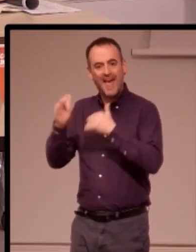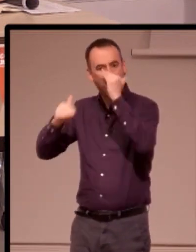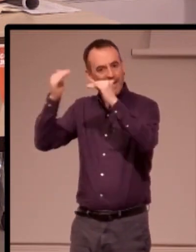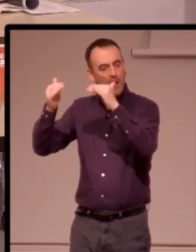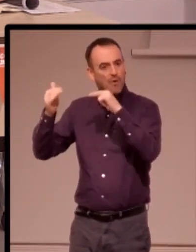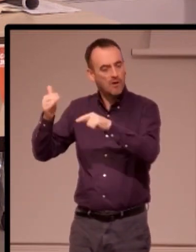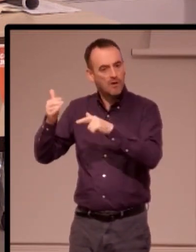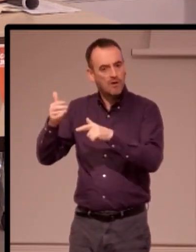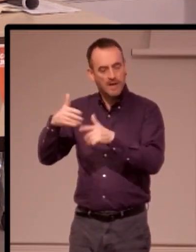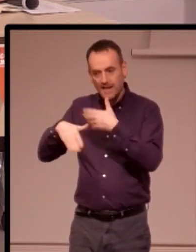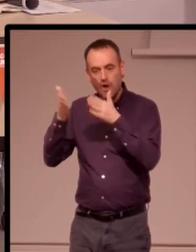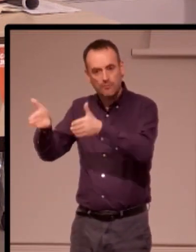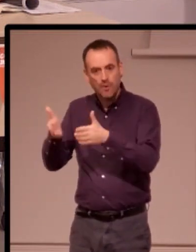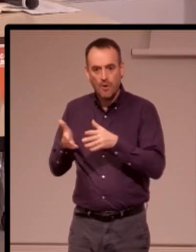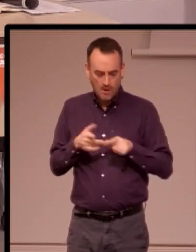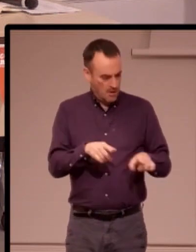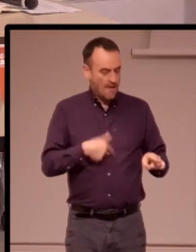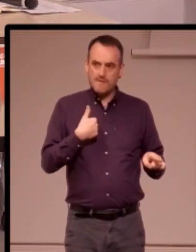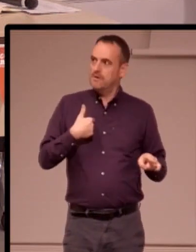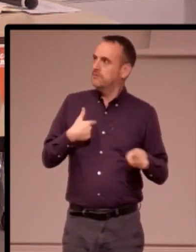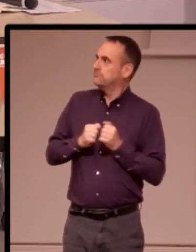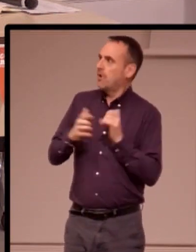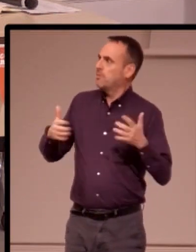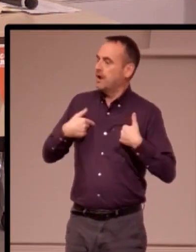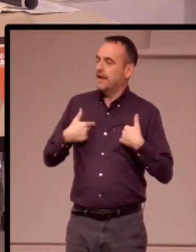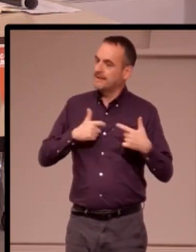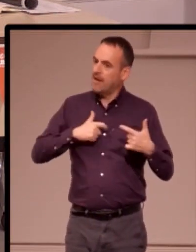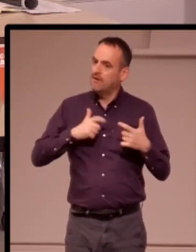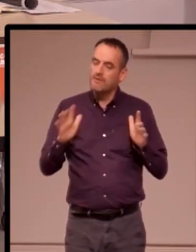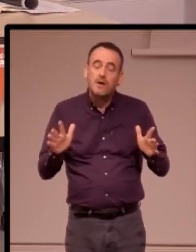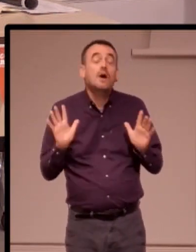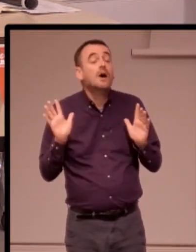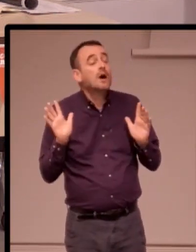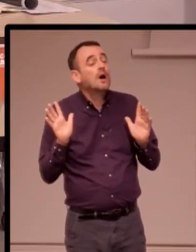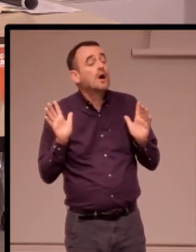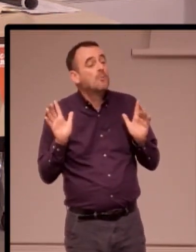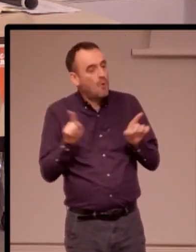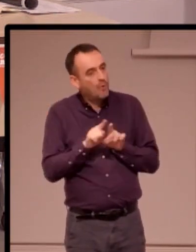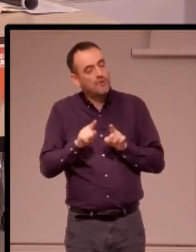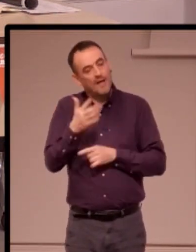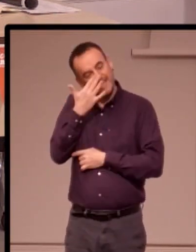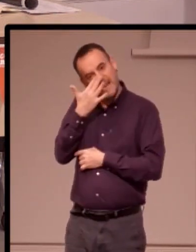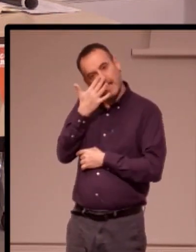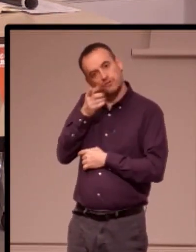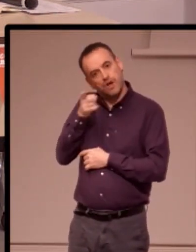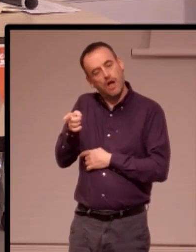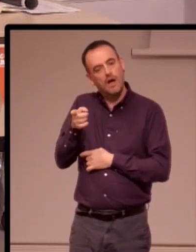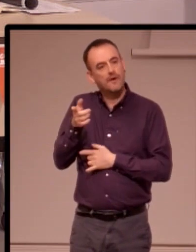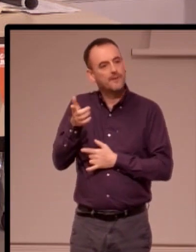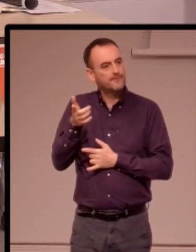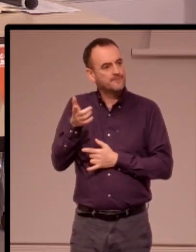that was, how scary it was. But then on the other end of the scale, teenagers